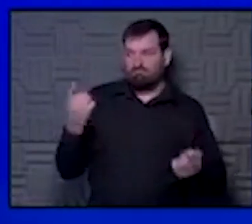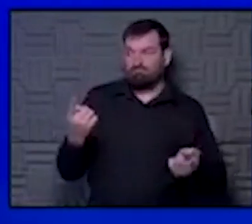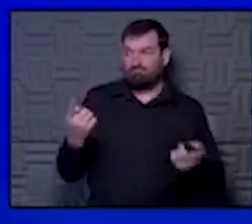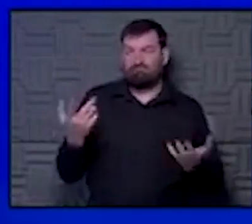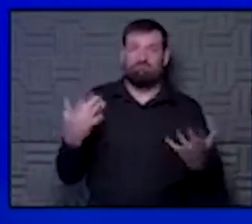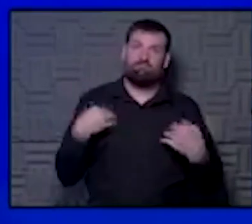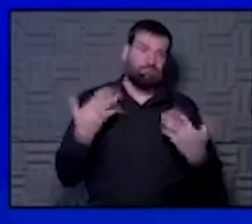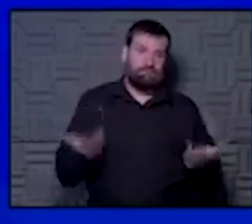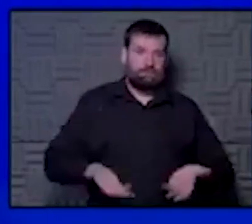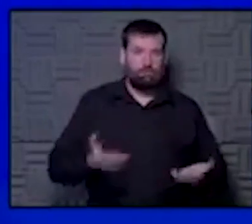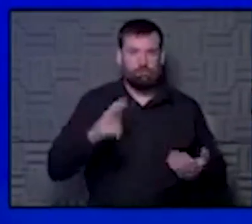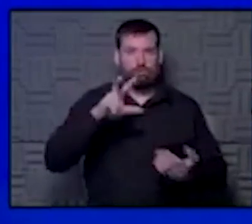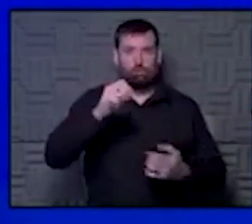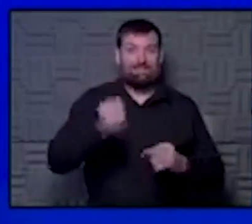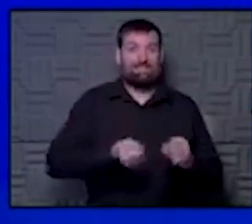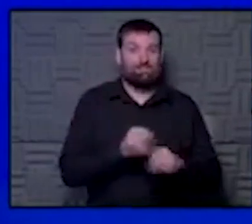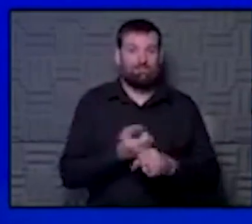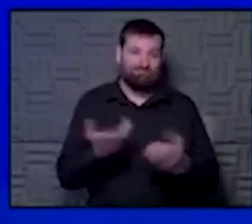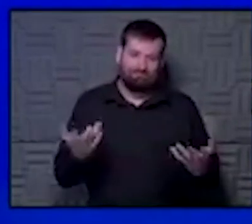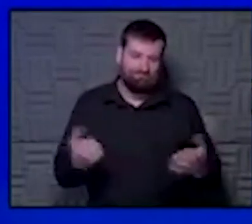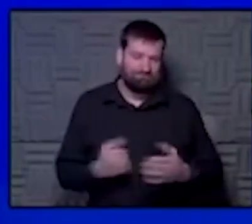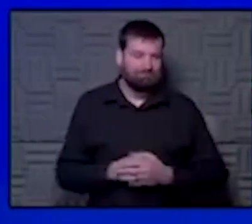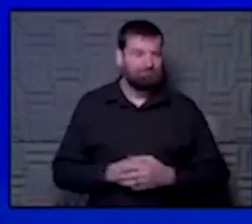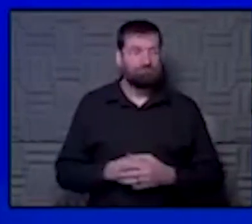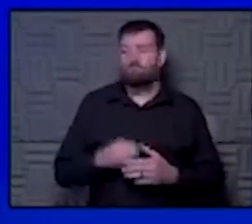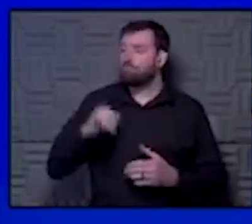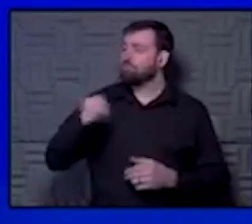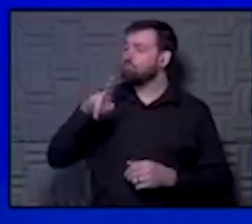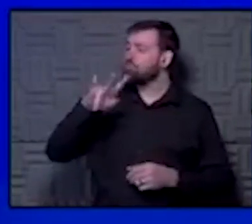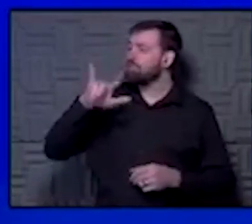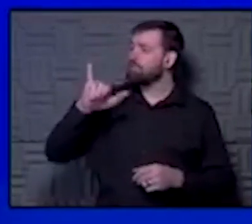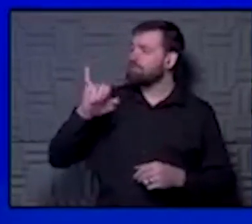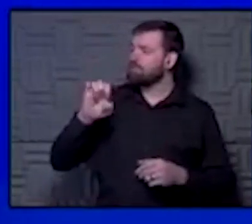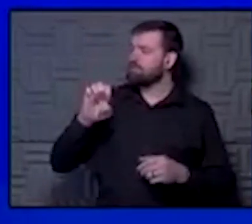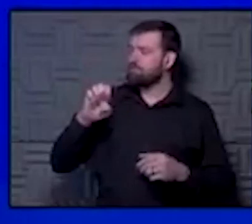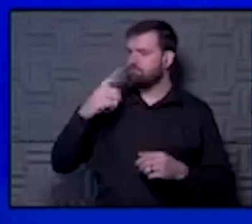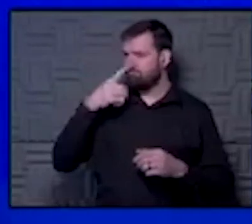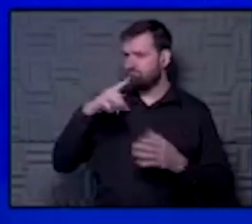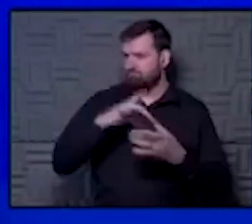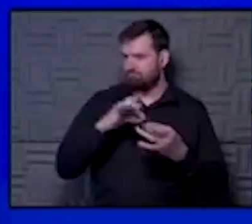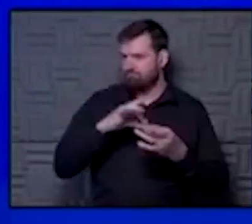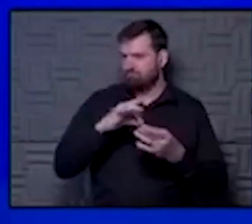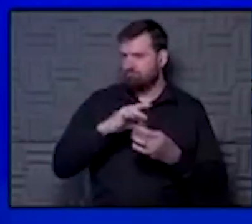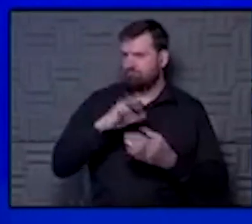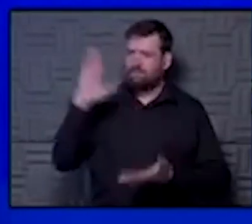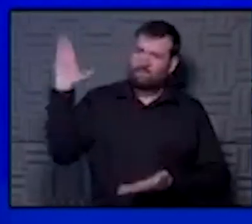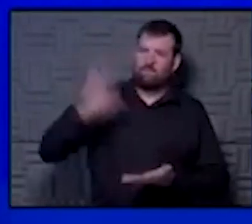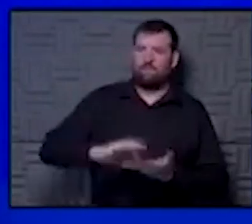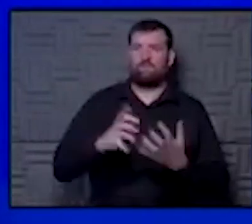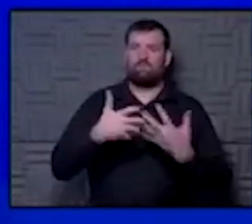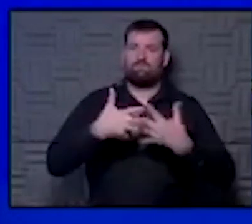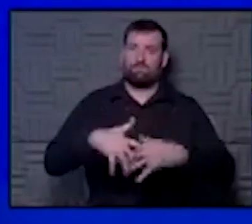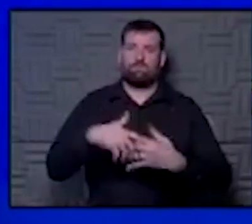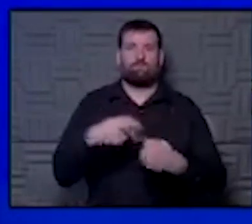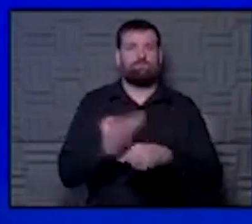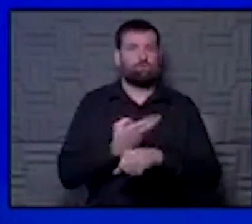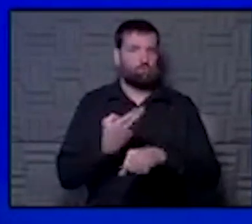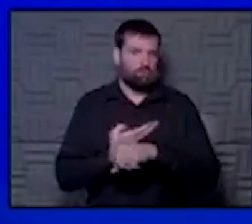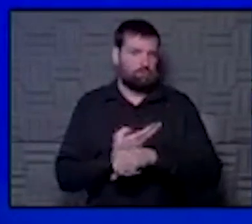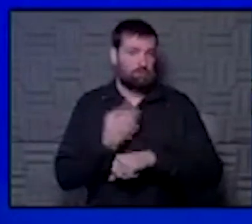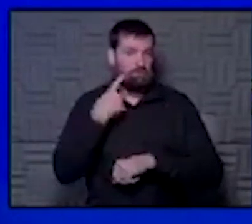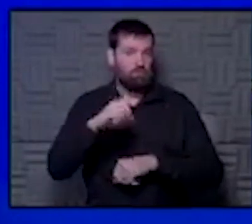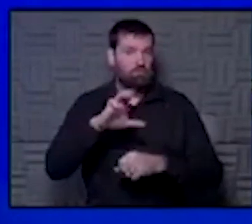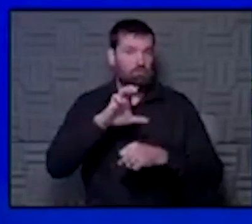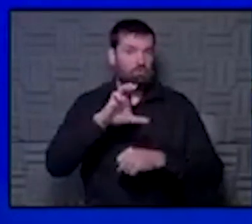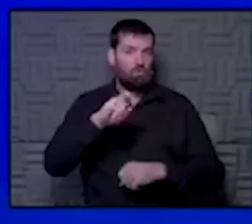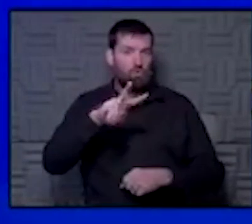I've been here 30 years, so we'll start with that. Julie is asking, please discuss the reduction in ventilator use with COVID patients.